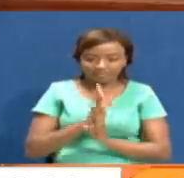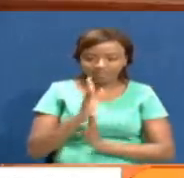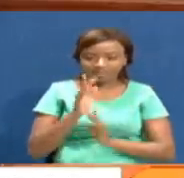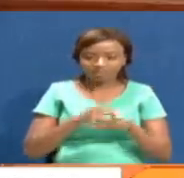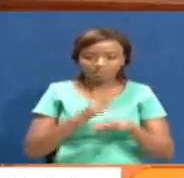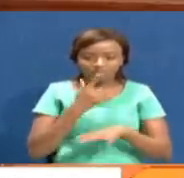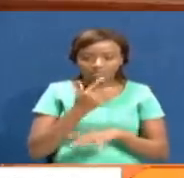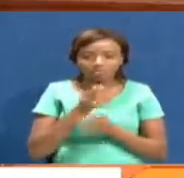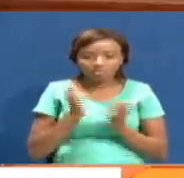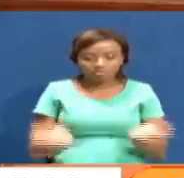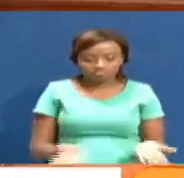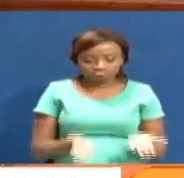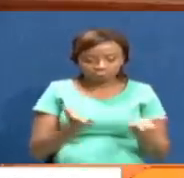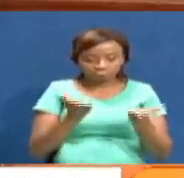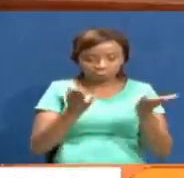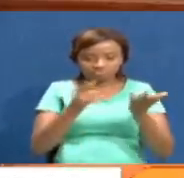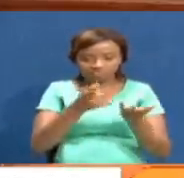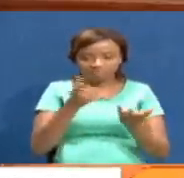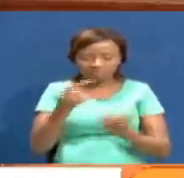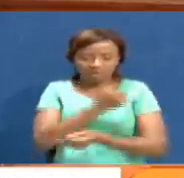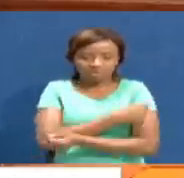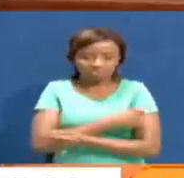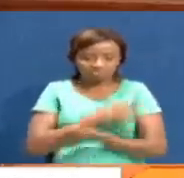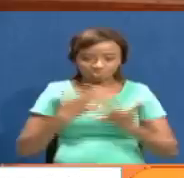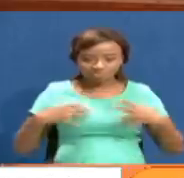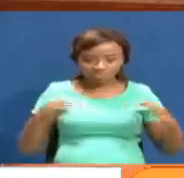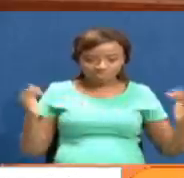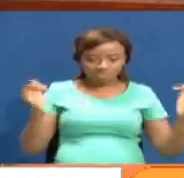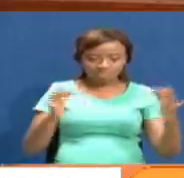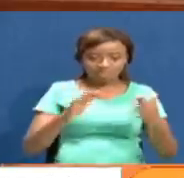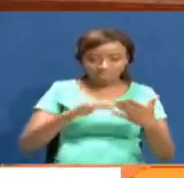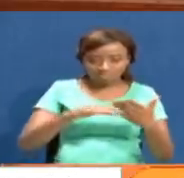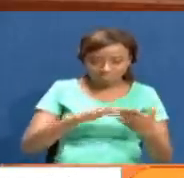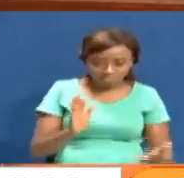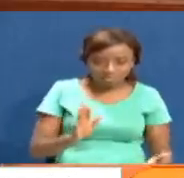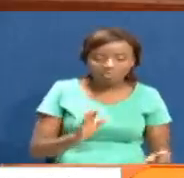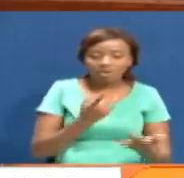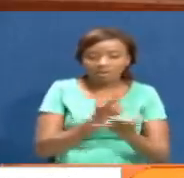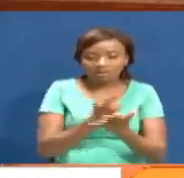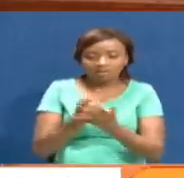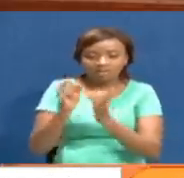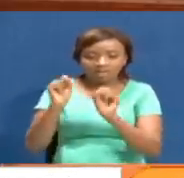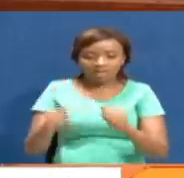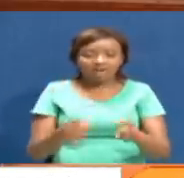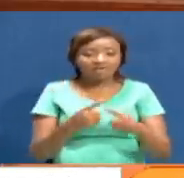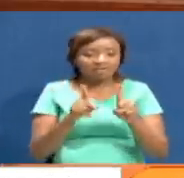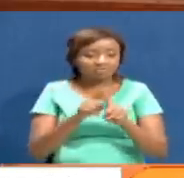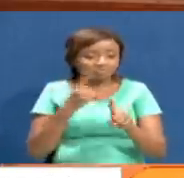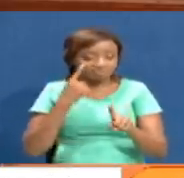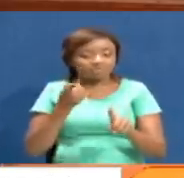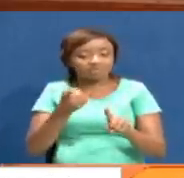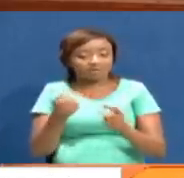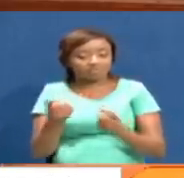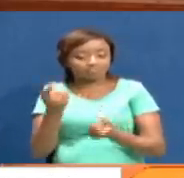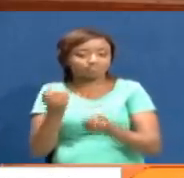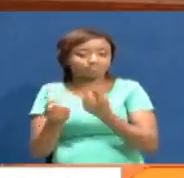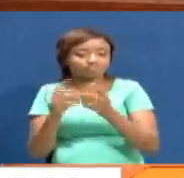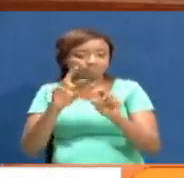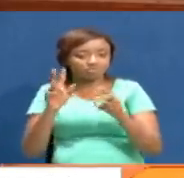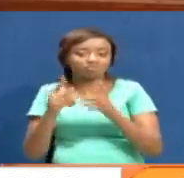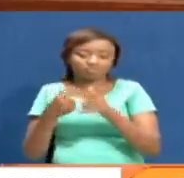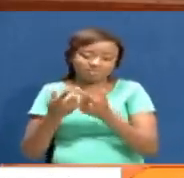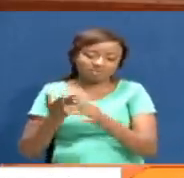on improving the hospital capacity because of COVID. But now that these things are coming up, yes, we'll go back